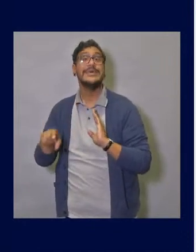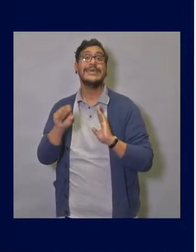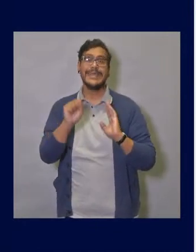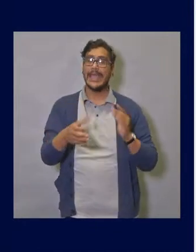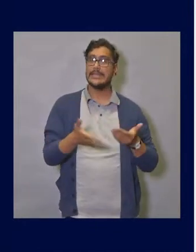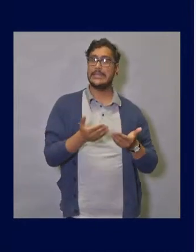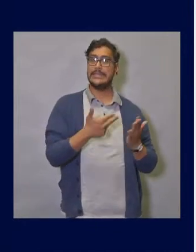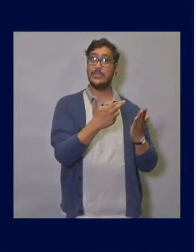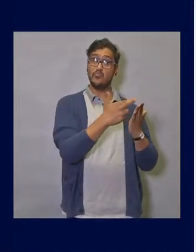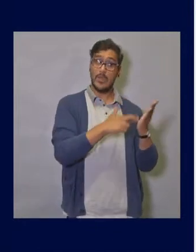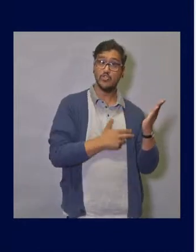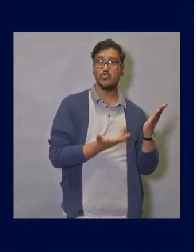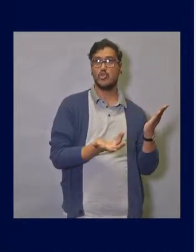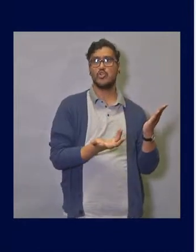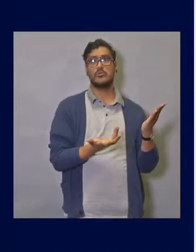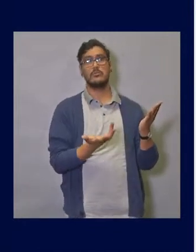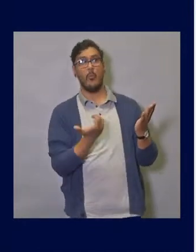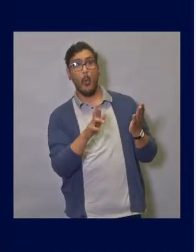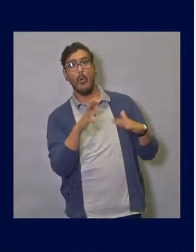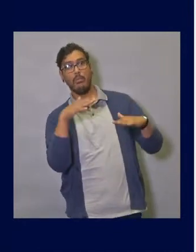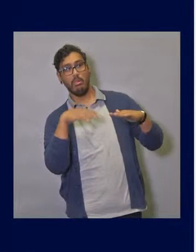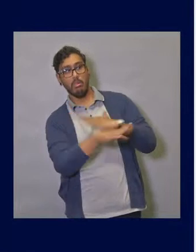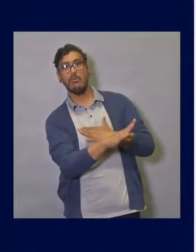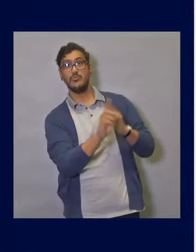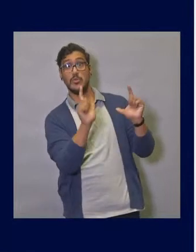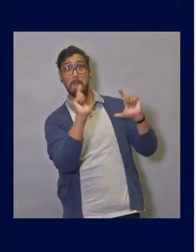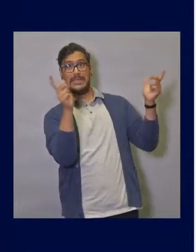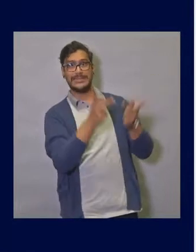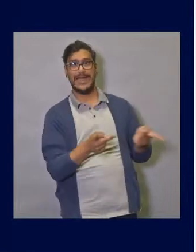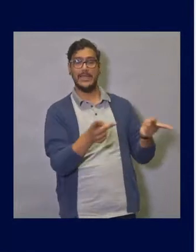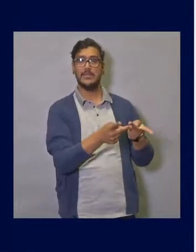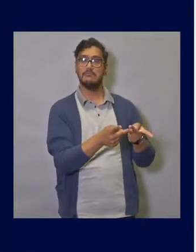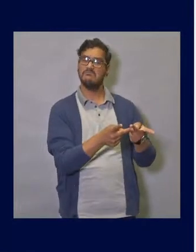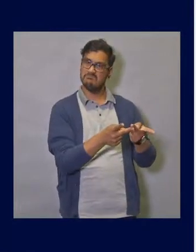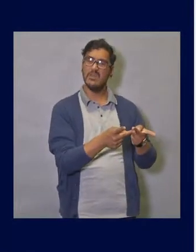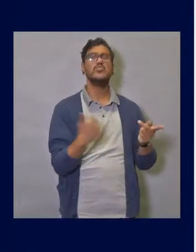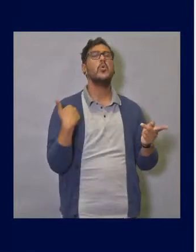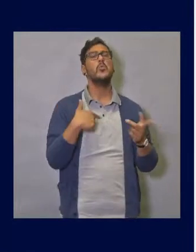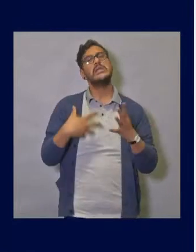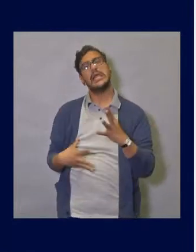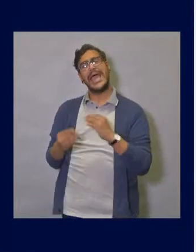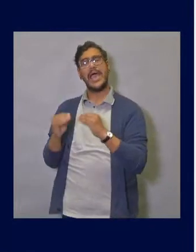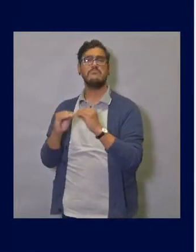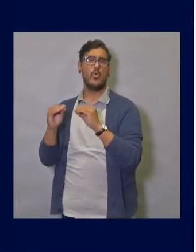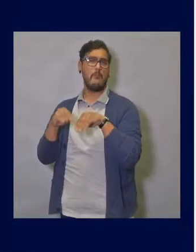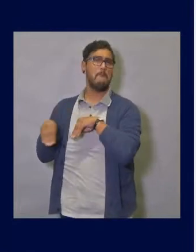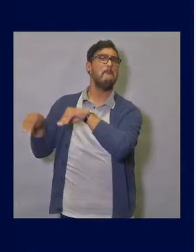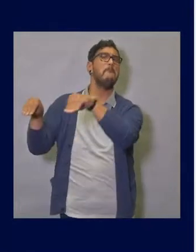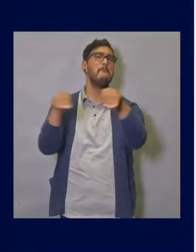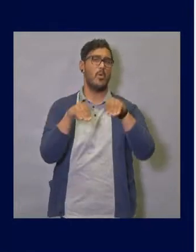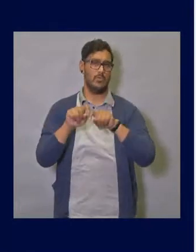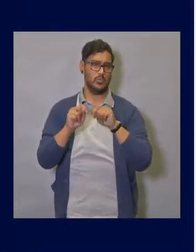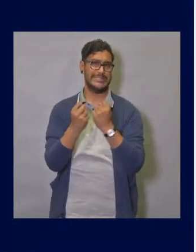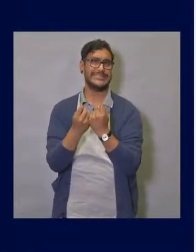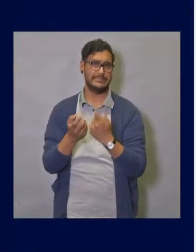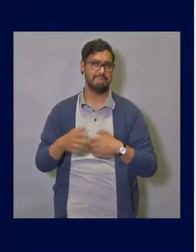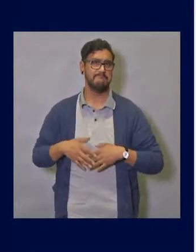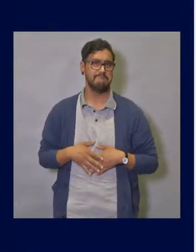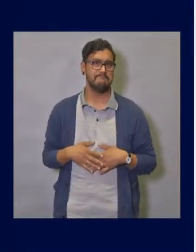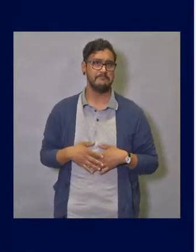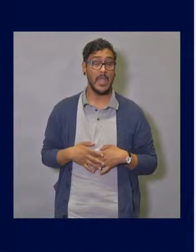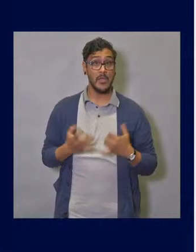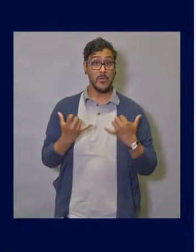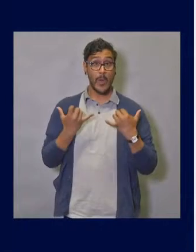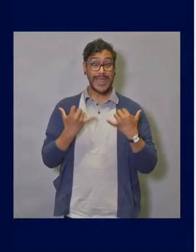large sites. So we're increasing the number of mobile vaccination teams. Right now, we're prioritizing locations